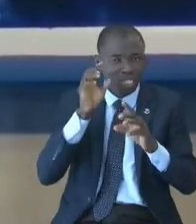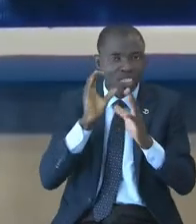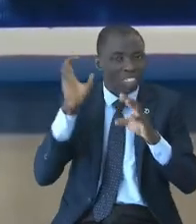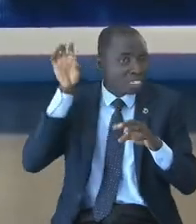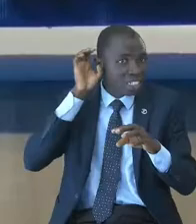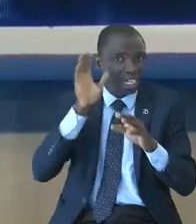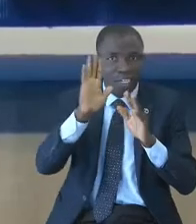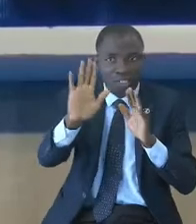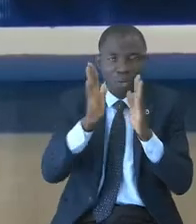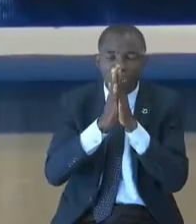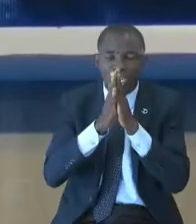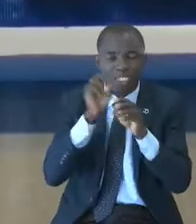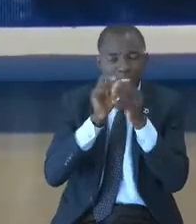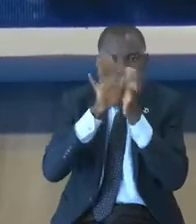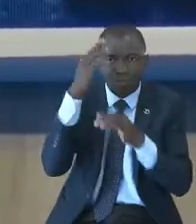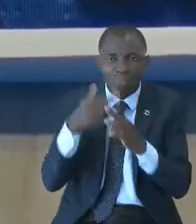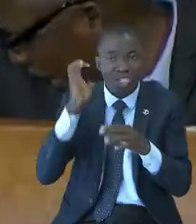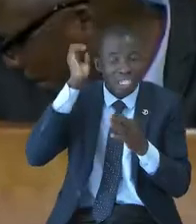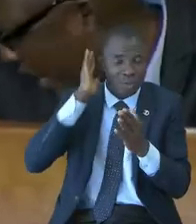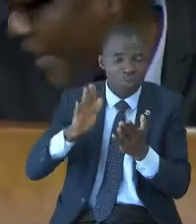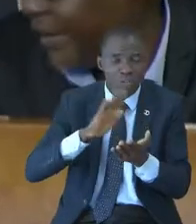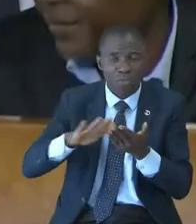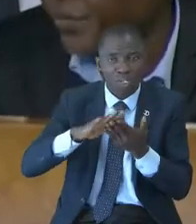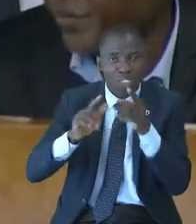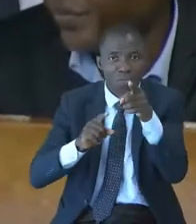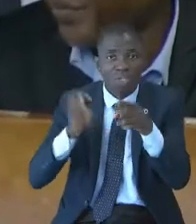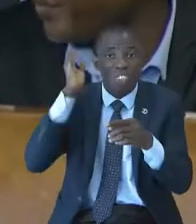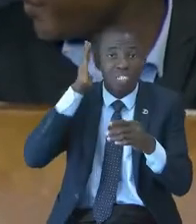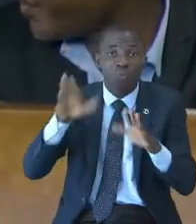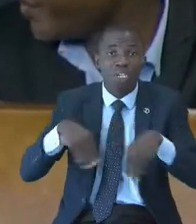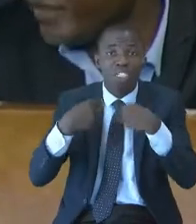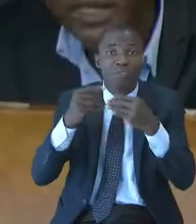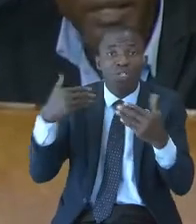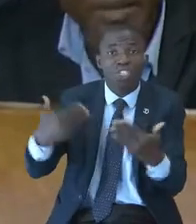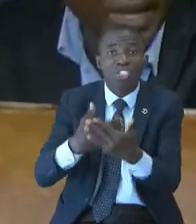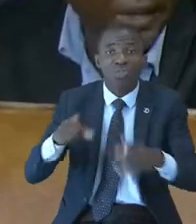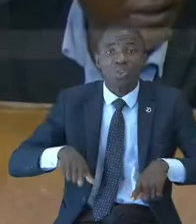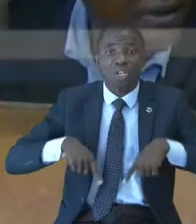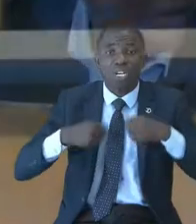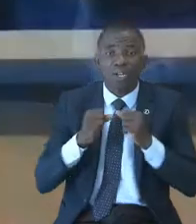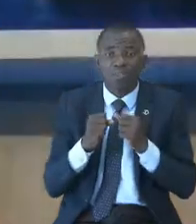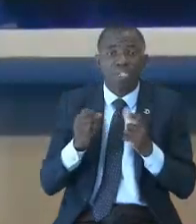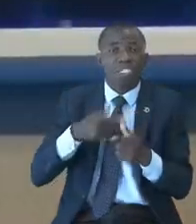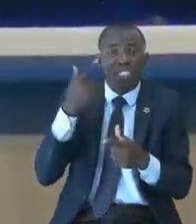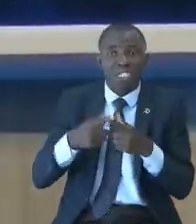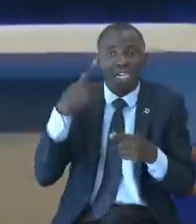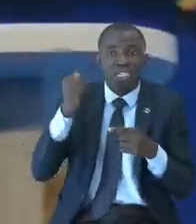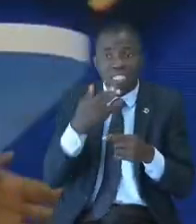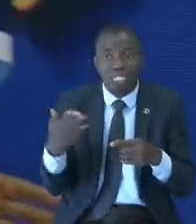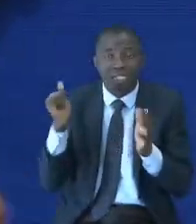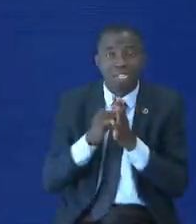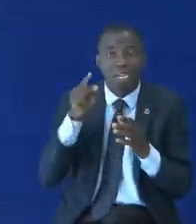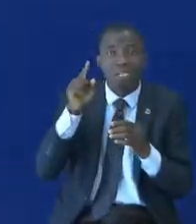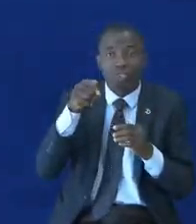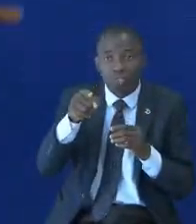prayer. It will forgive you. It will give you a new life. And the things you used to